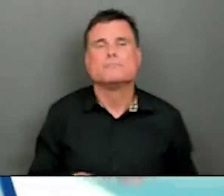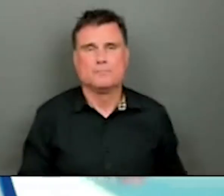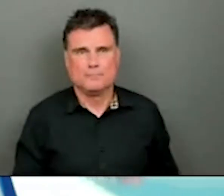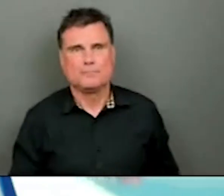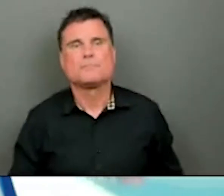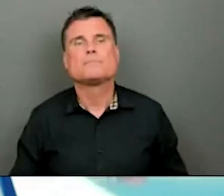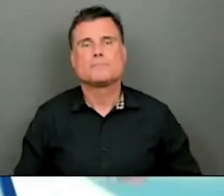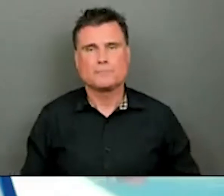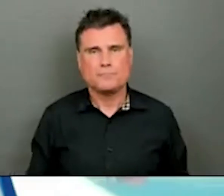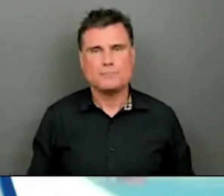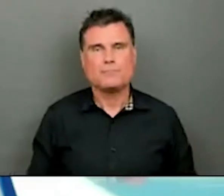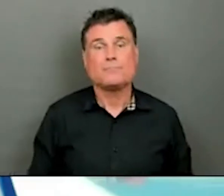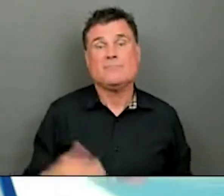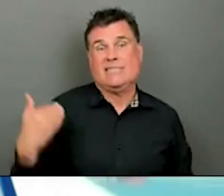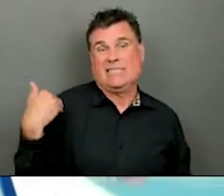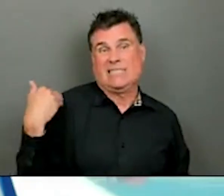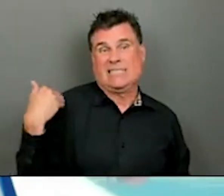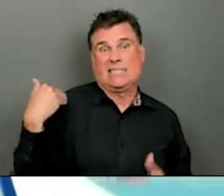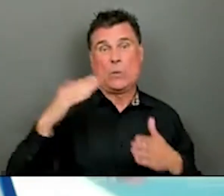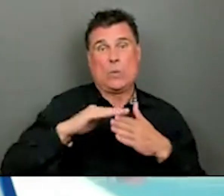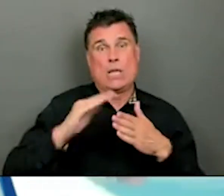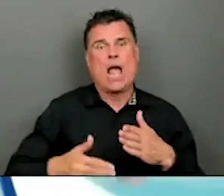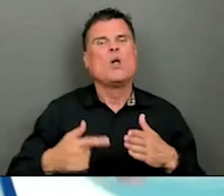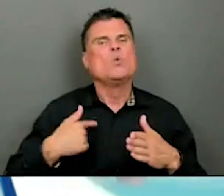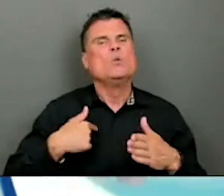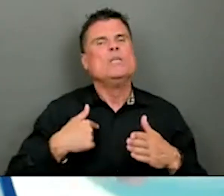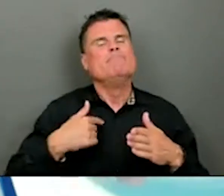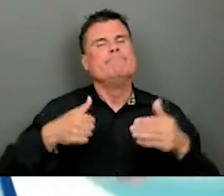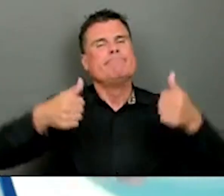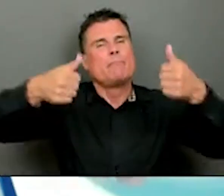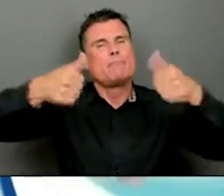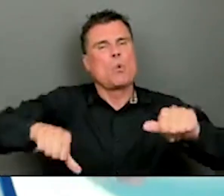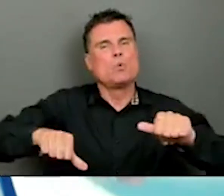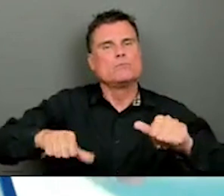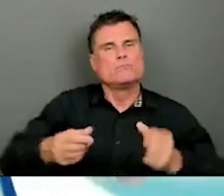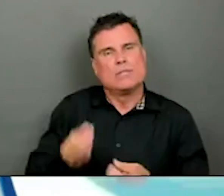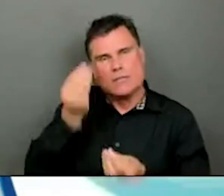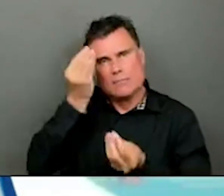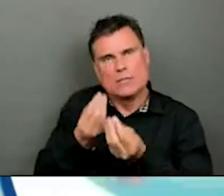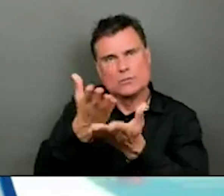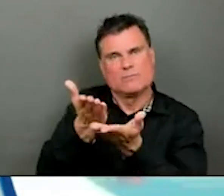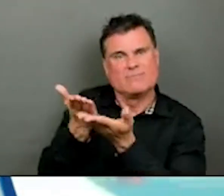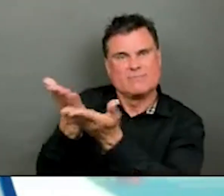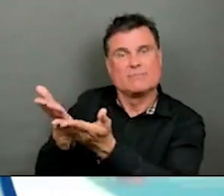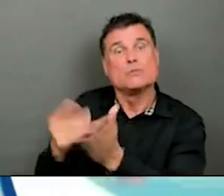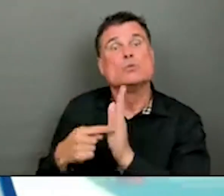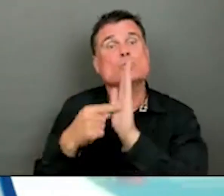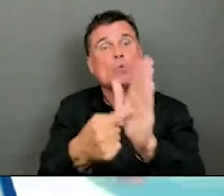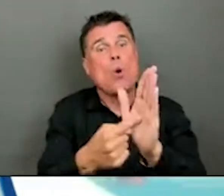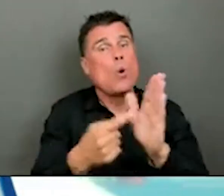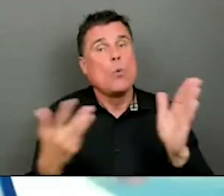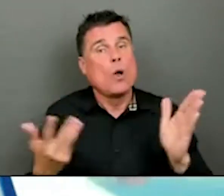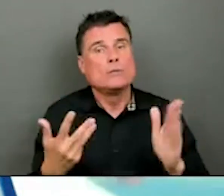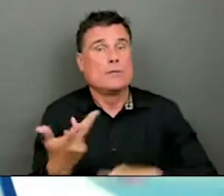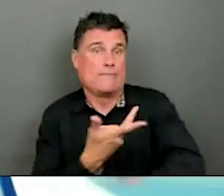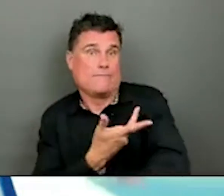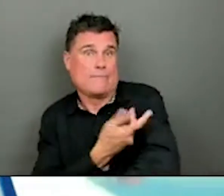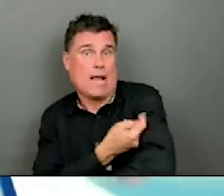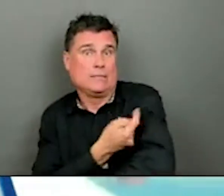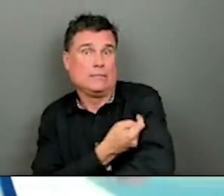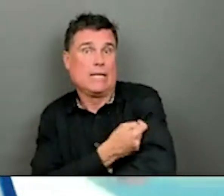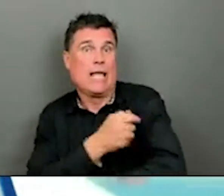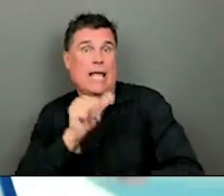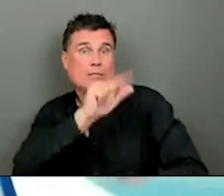the weekend, the data that was posted yesterday, didn't reflect all of the doses of AstraZeneca that have been received. There has been a drop-off